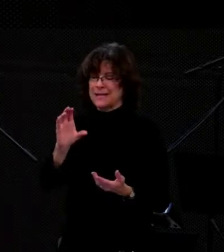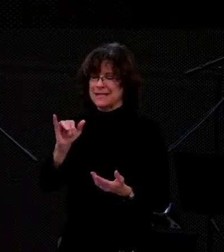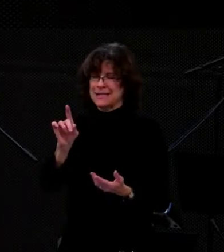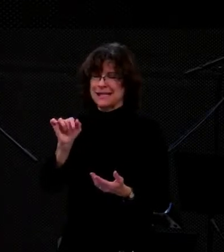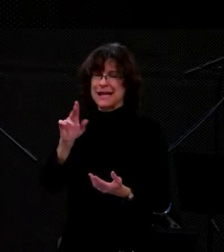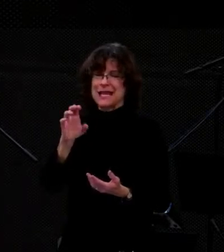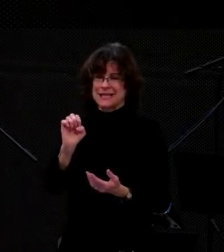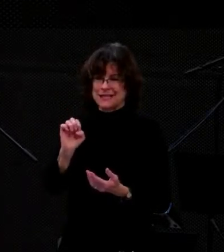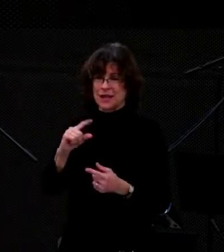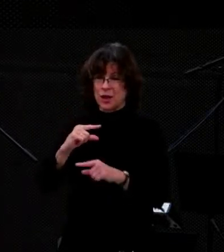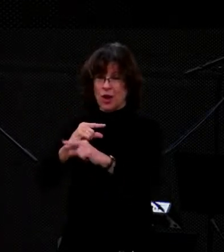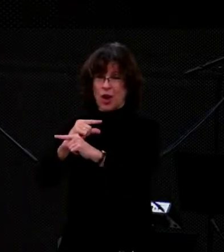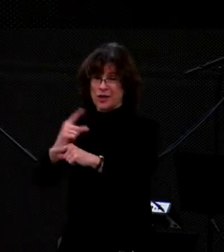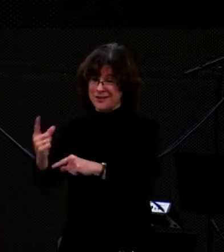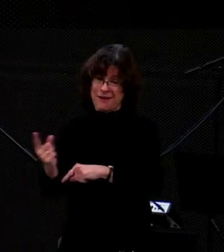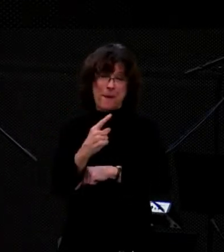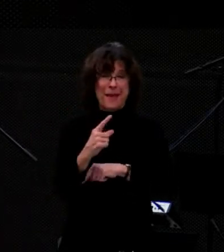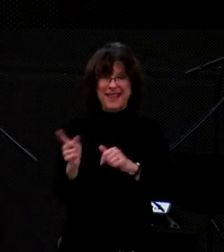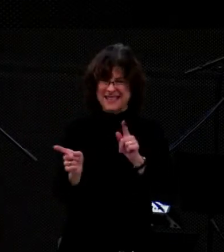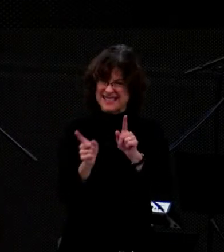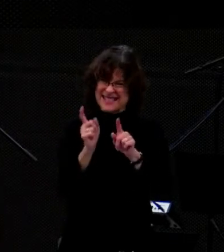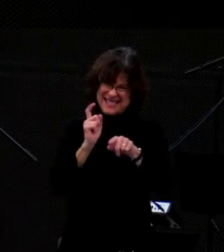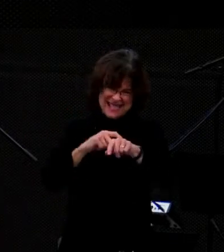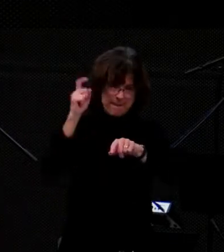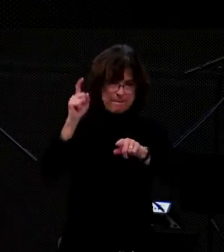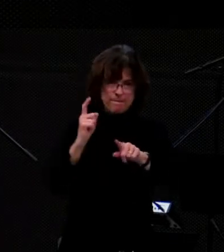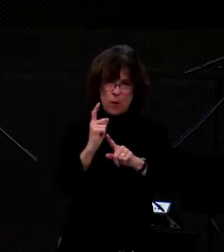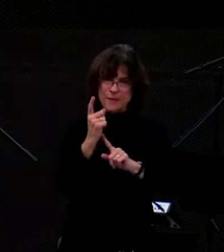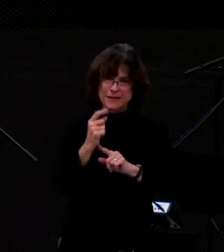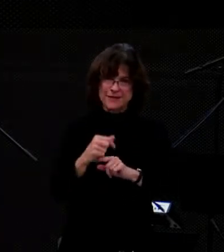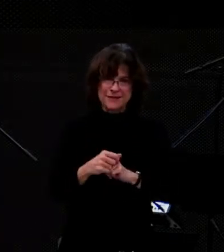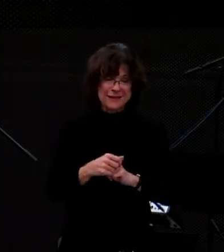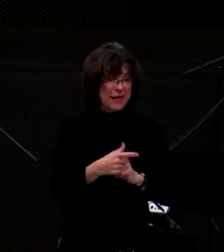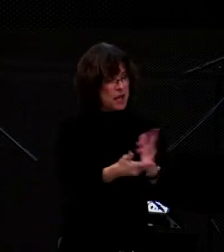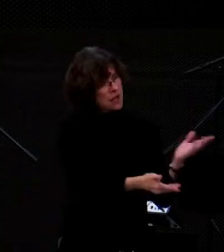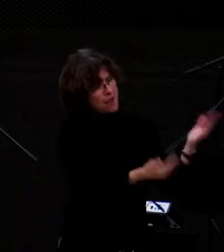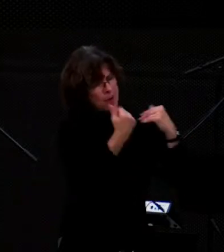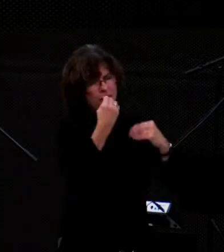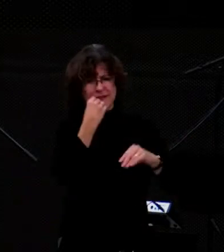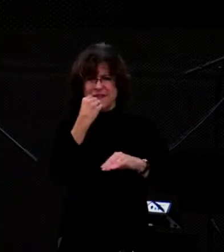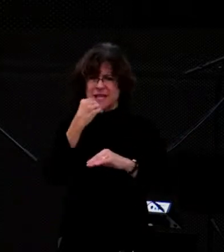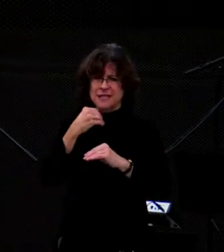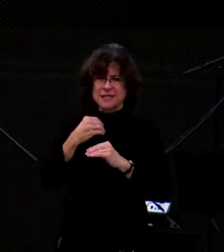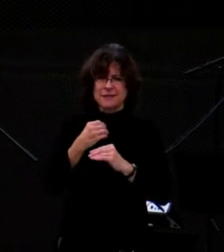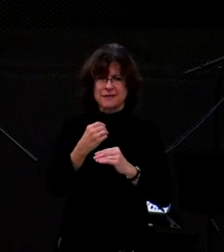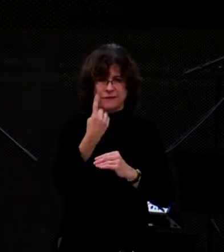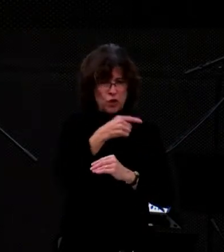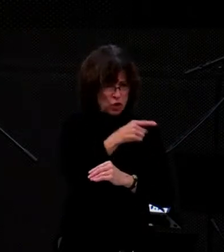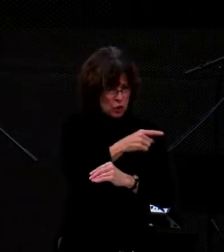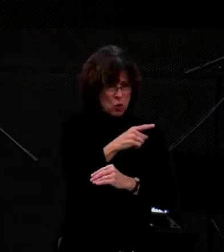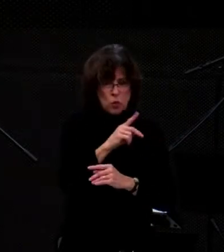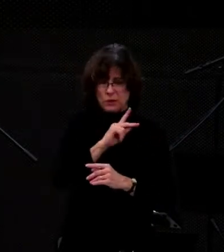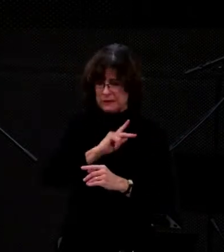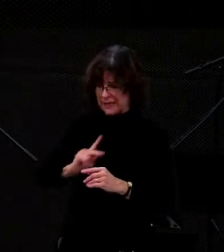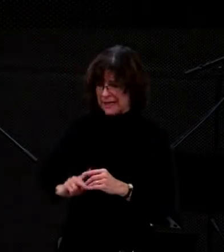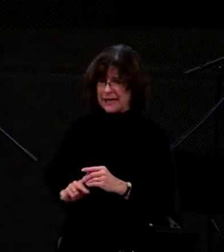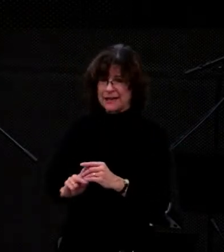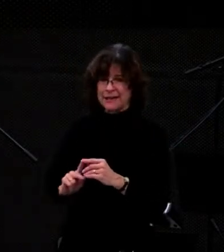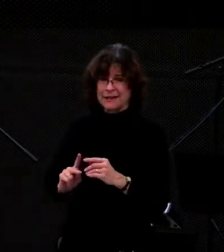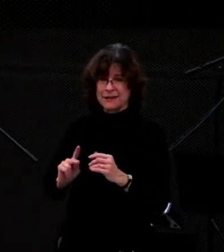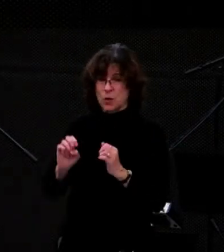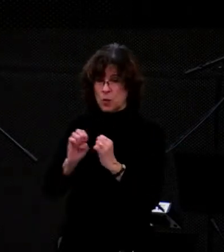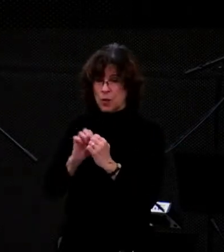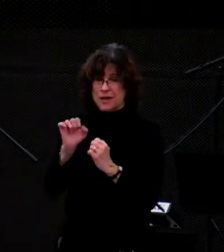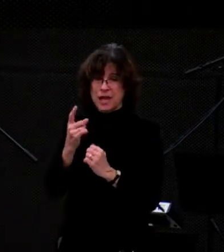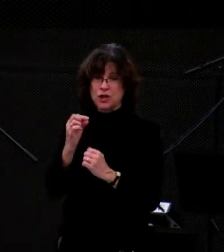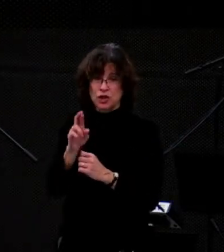eunuchs, come and they whisk him off to the banquet feast that he was looking forward to. The banquet feast that, remember, he was supposed to go to in peace because Mordecai would